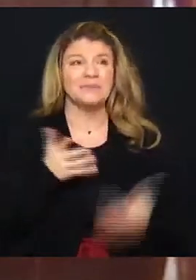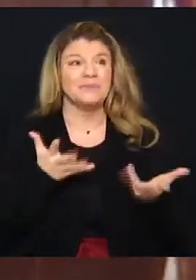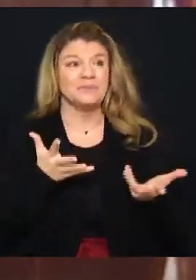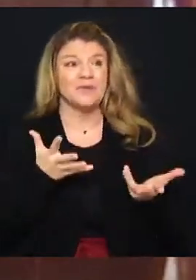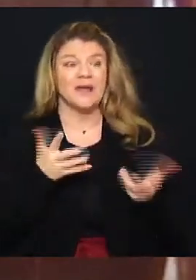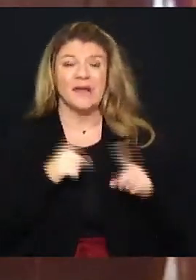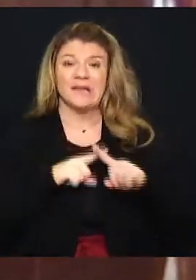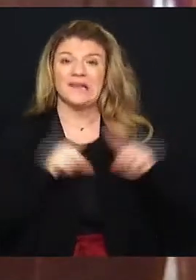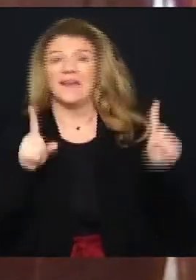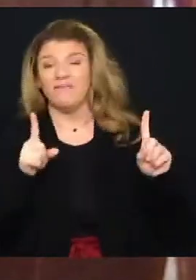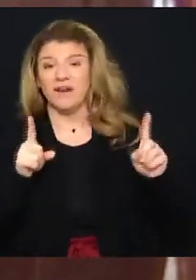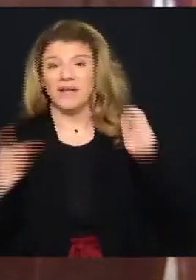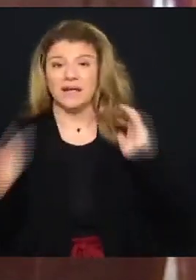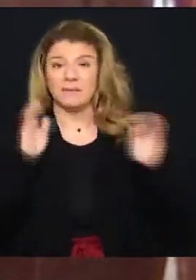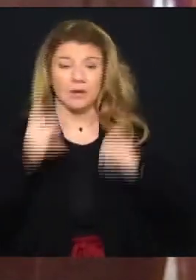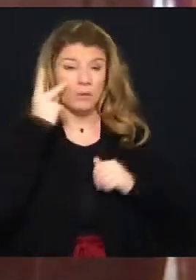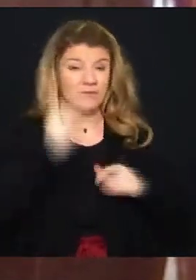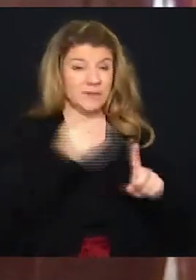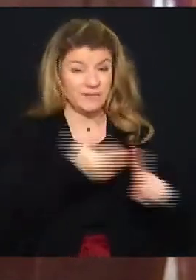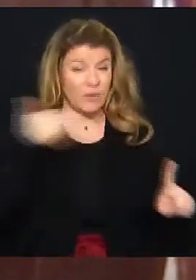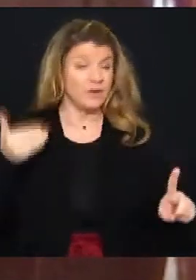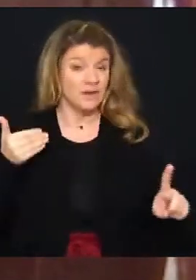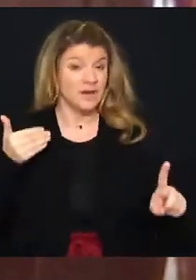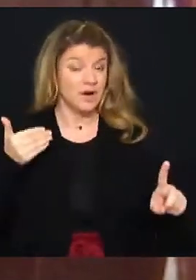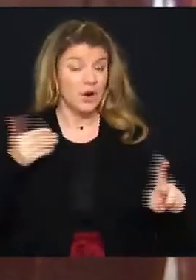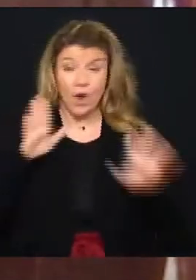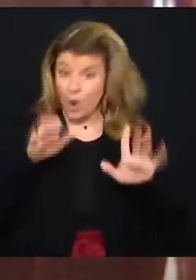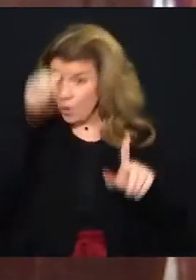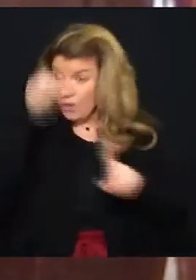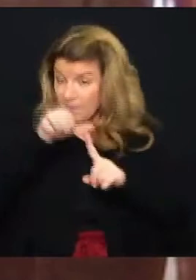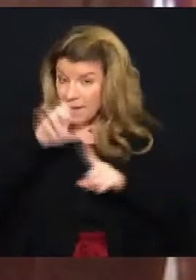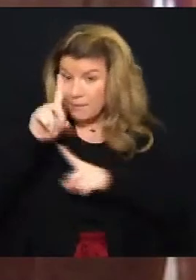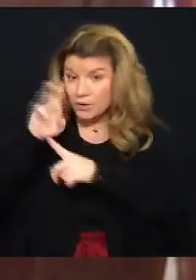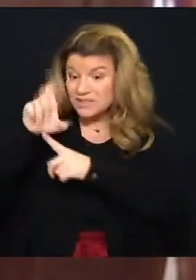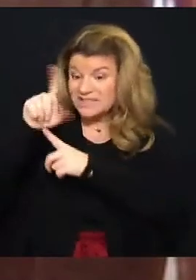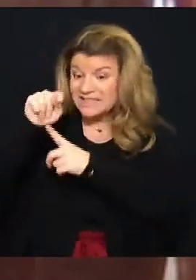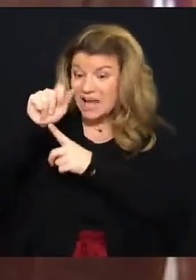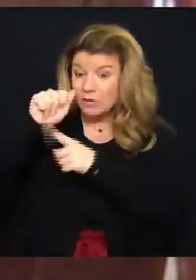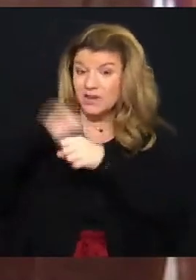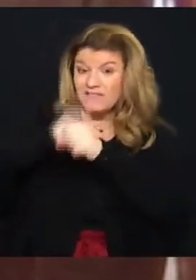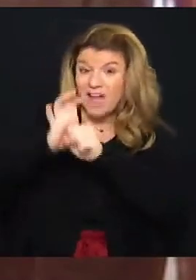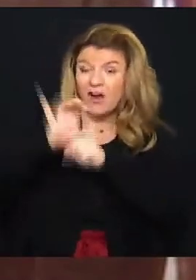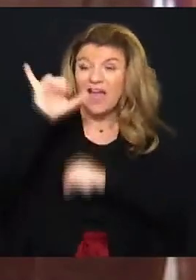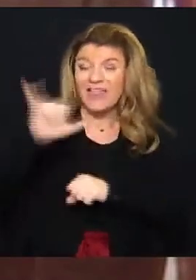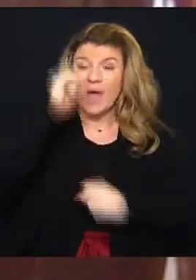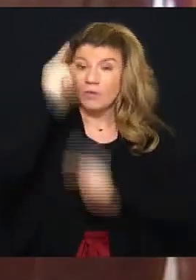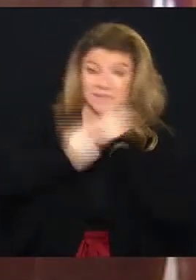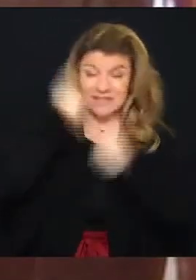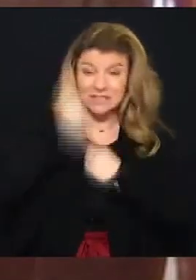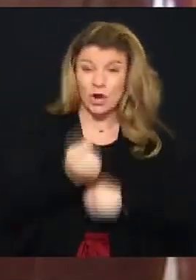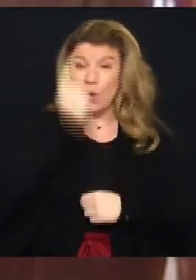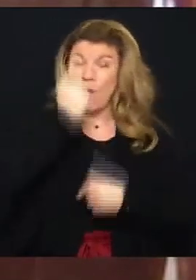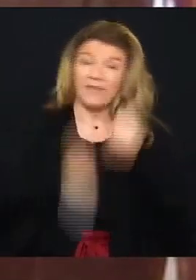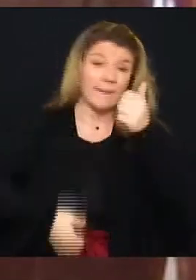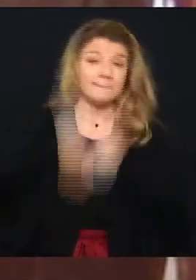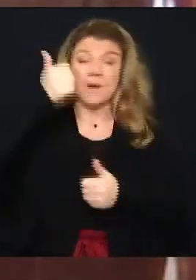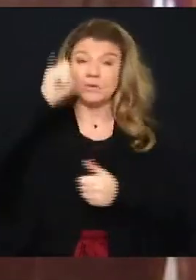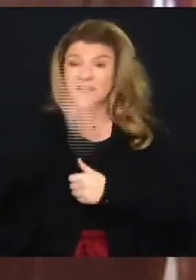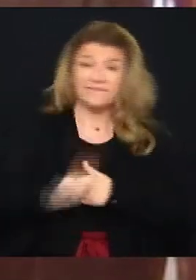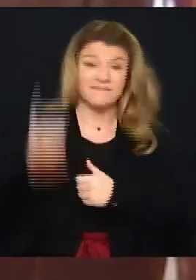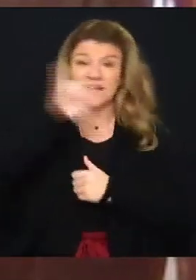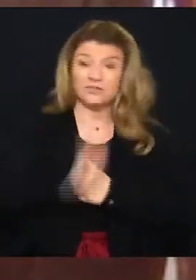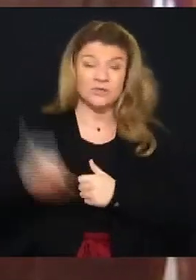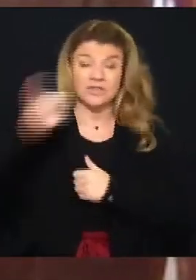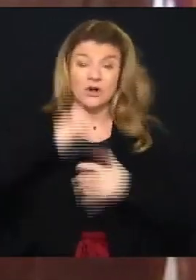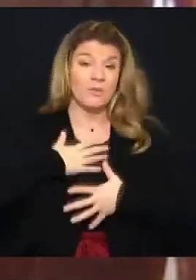different than we've ever seen before. Again, remember the Delta variant, which was considered one of the most infectious